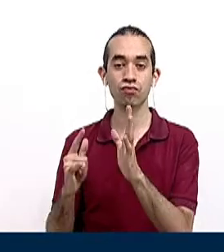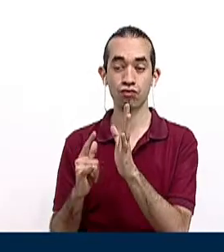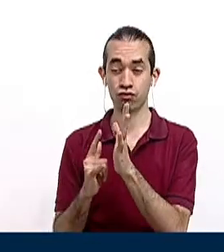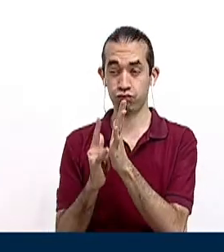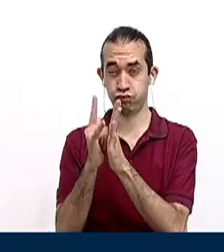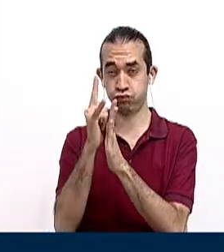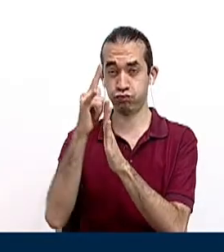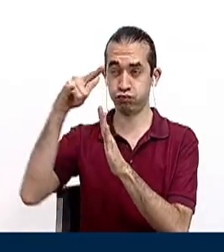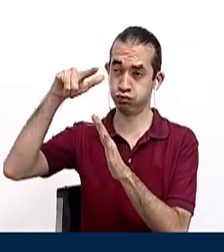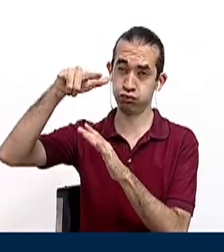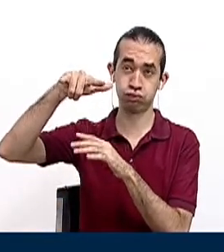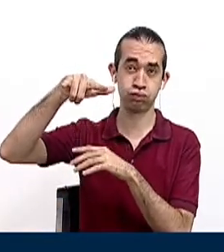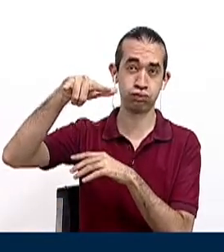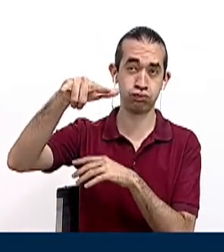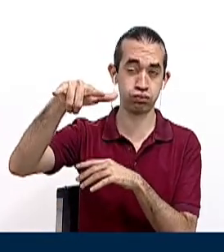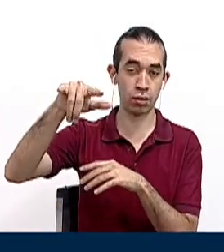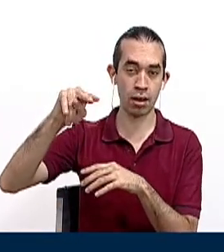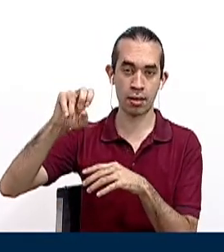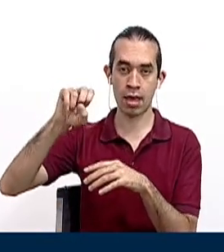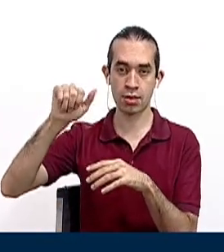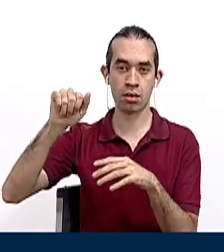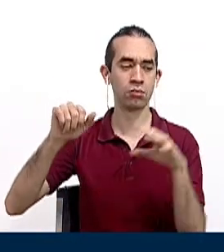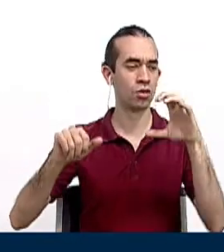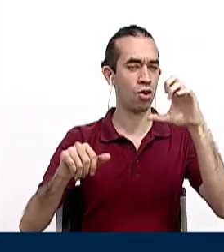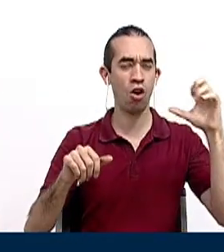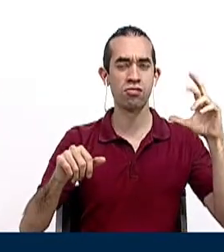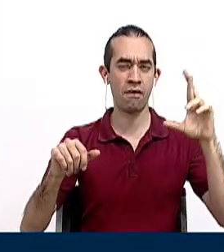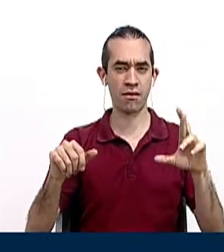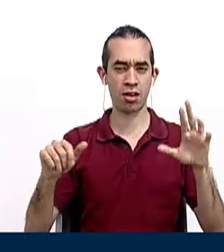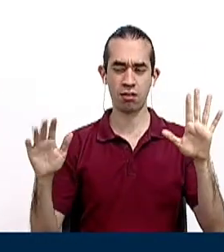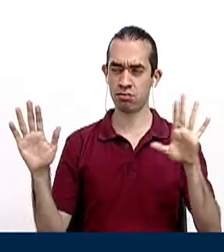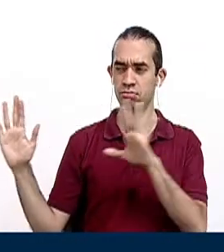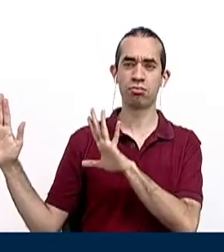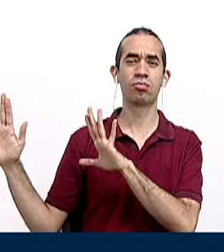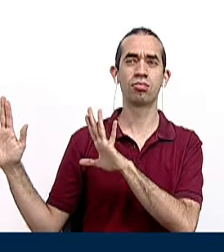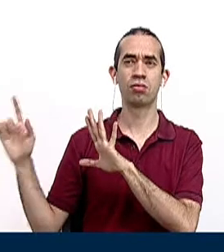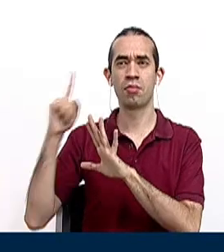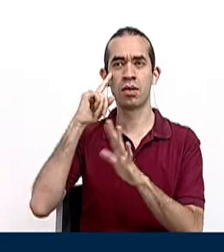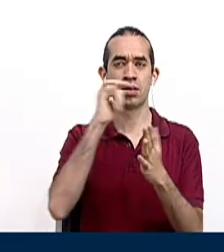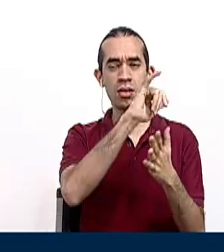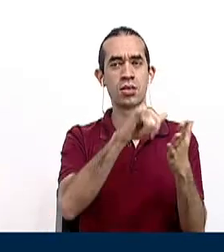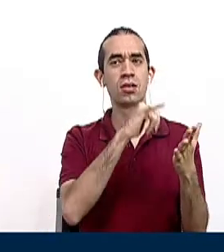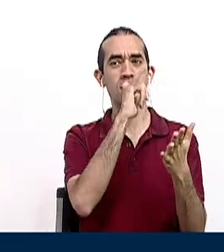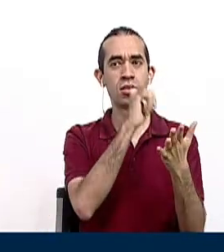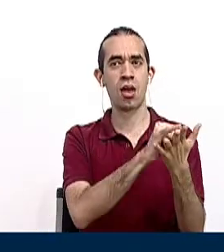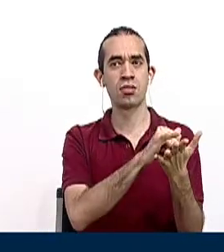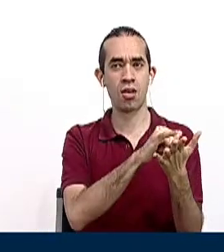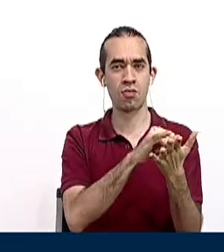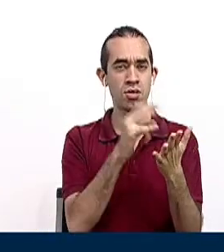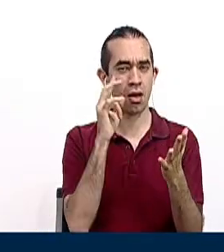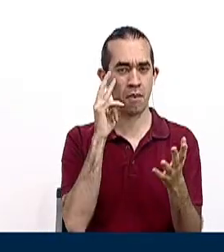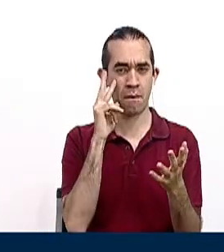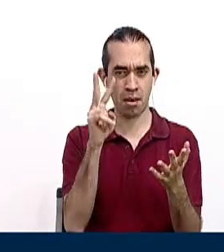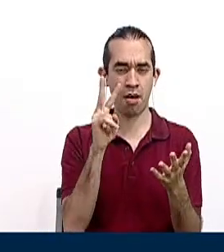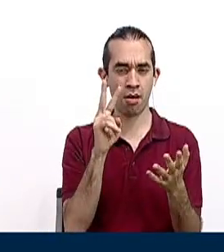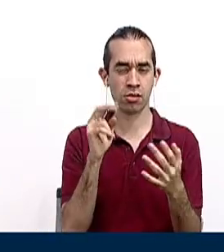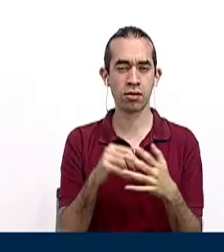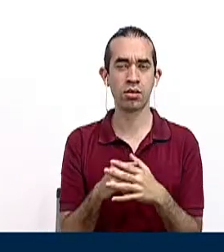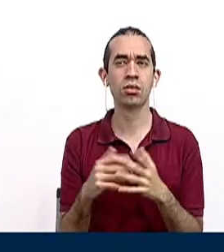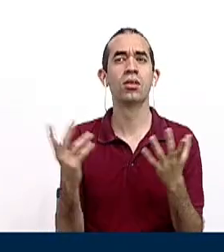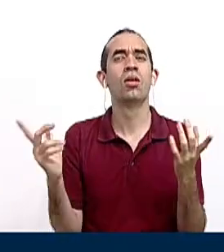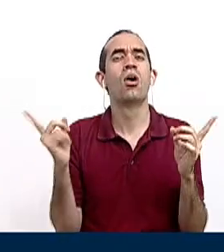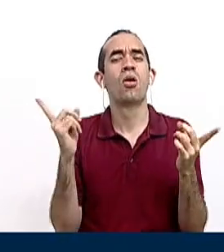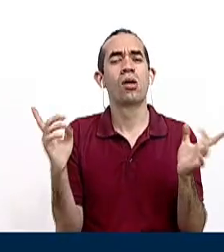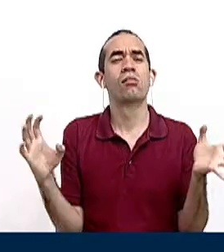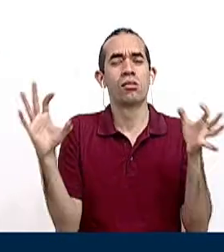and NASA. And I have this one with Costa Rica. And you see San Jose is over there, okay? Can you